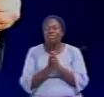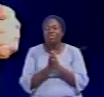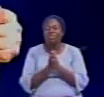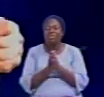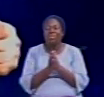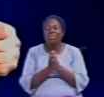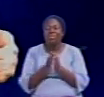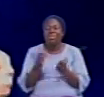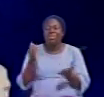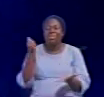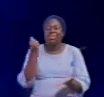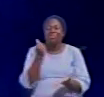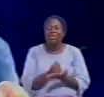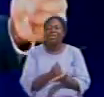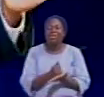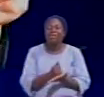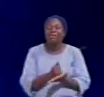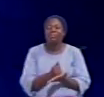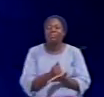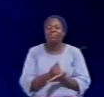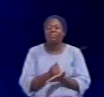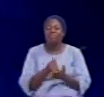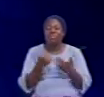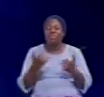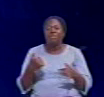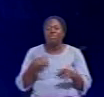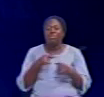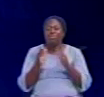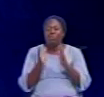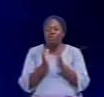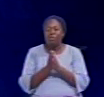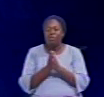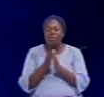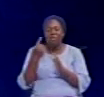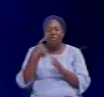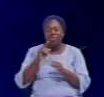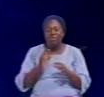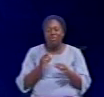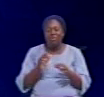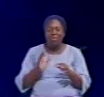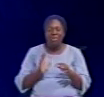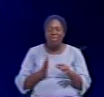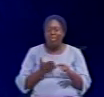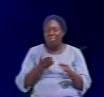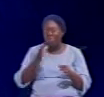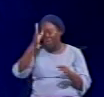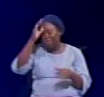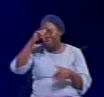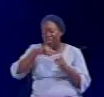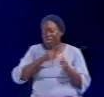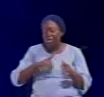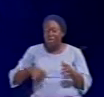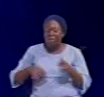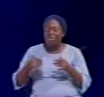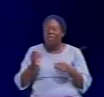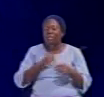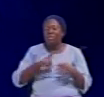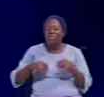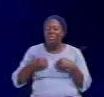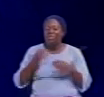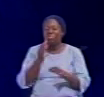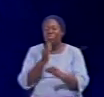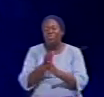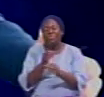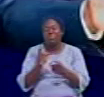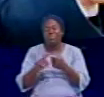have prayed. Now I want us to pray for a general superintendent. The Lord has been faithful, has been good